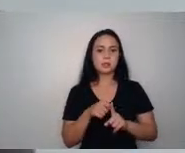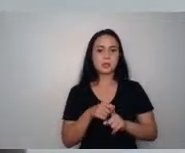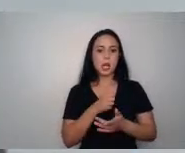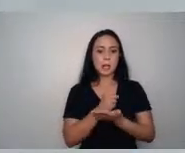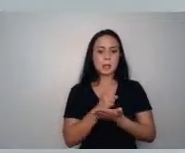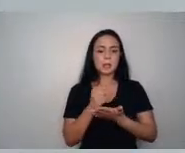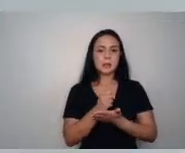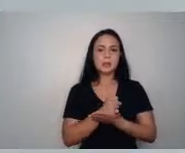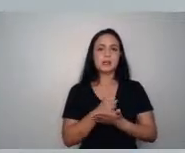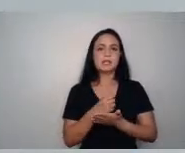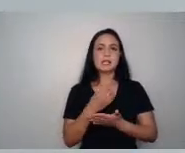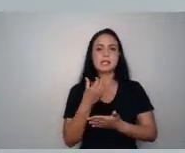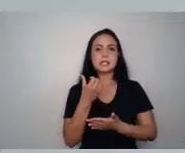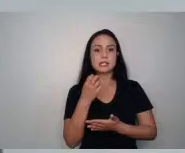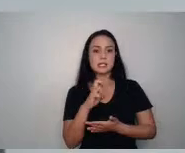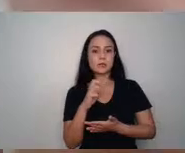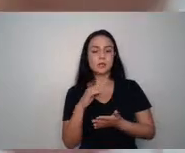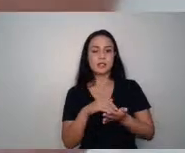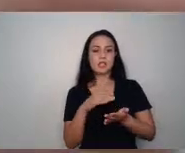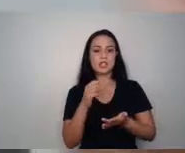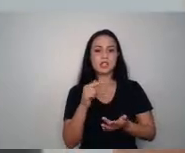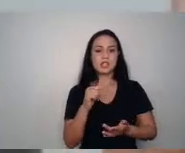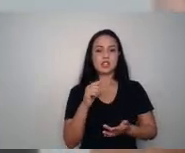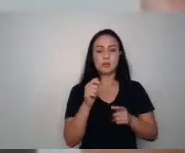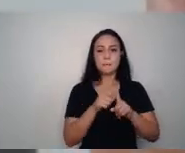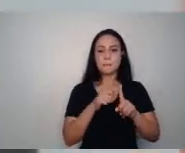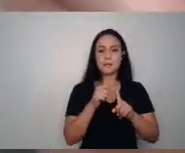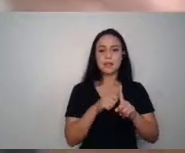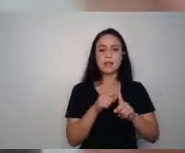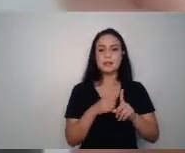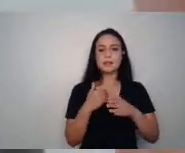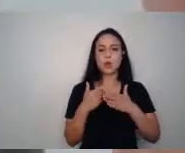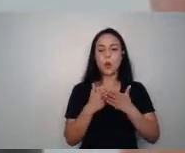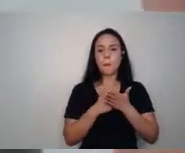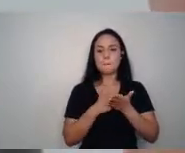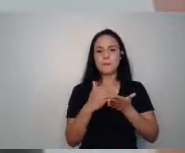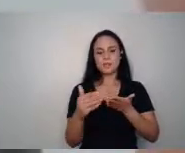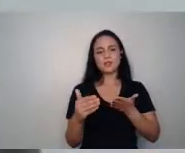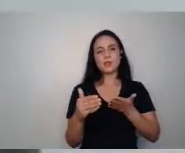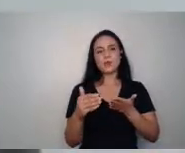it's very hard for a Brazilian worker to have